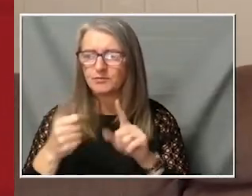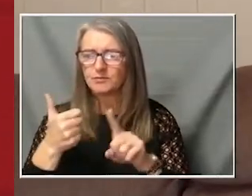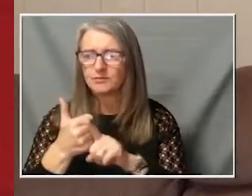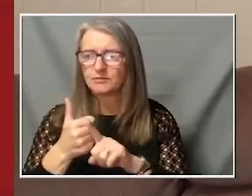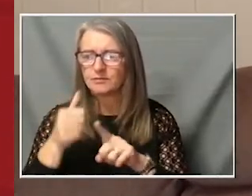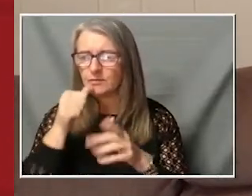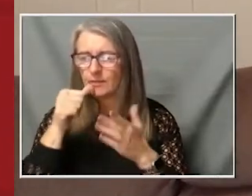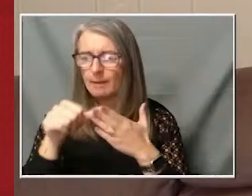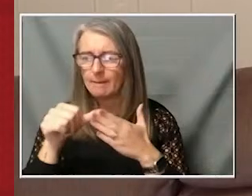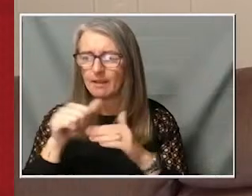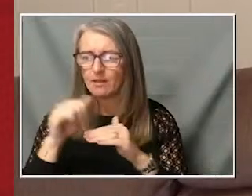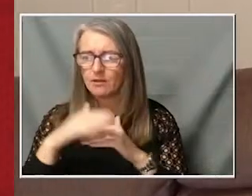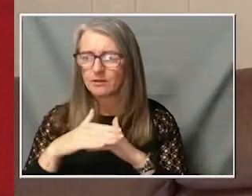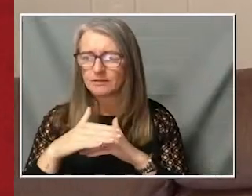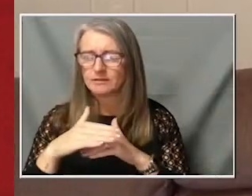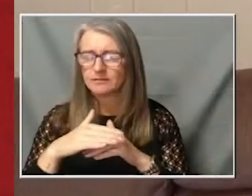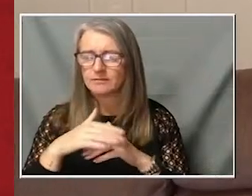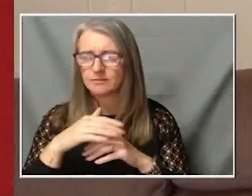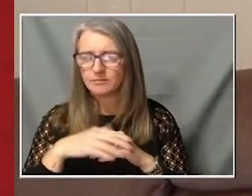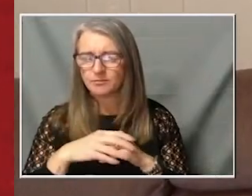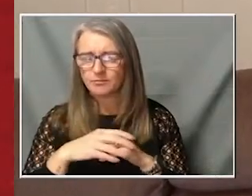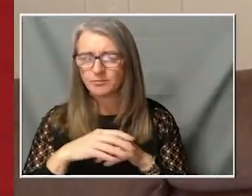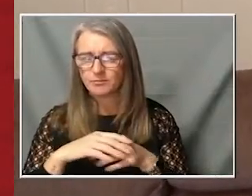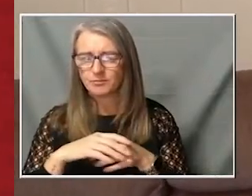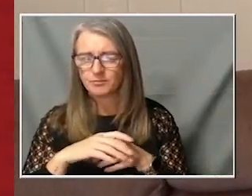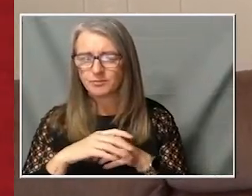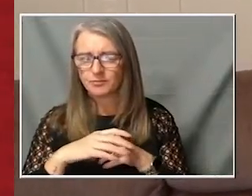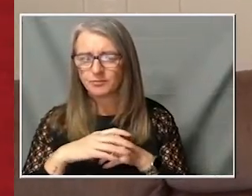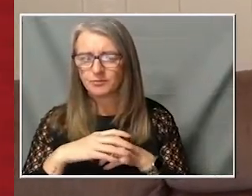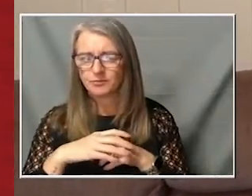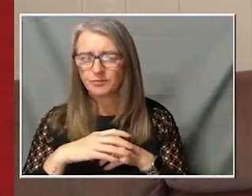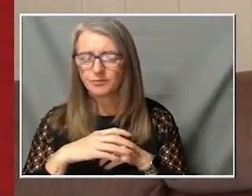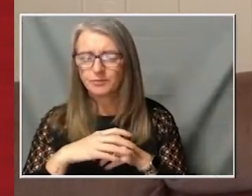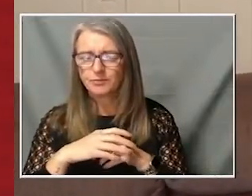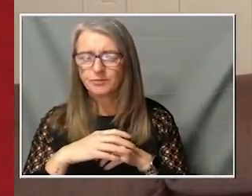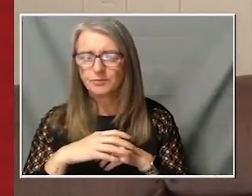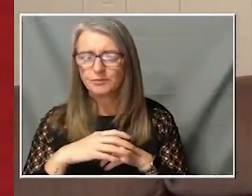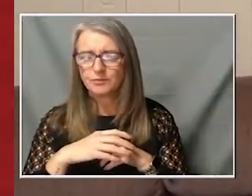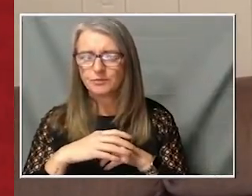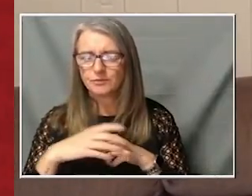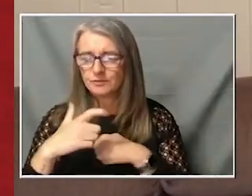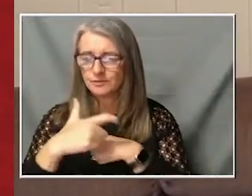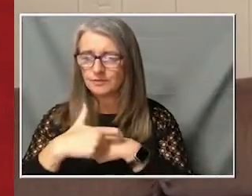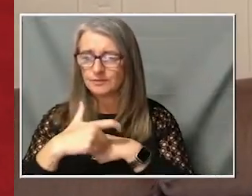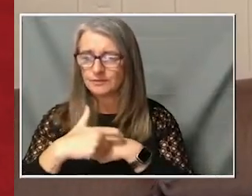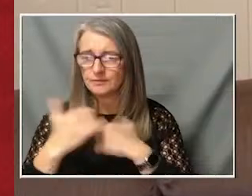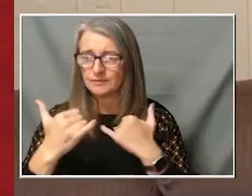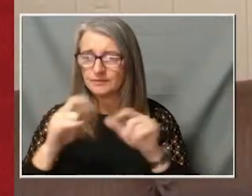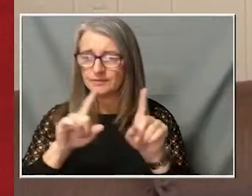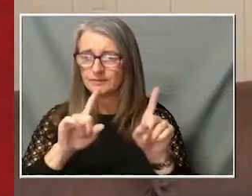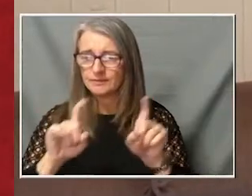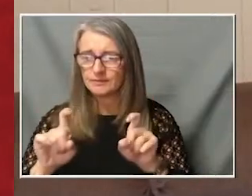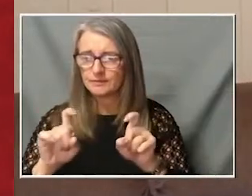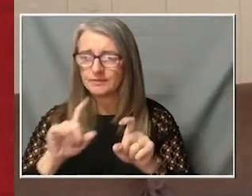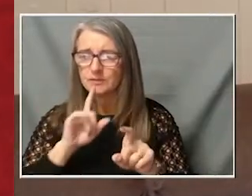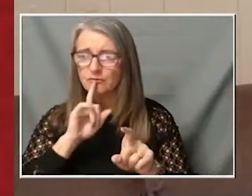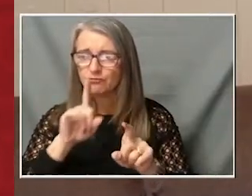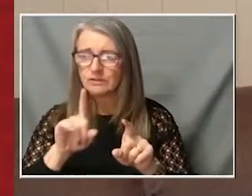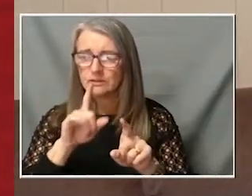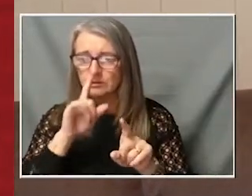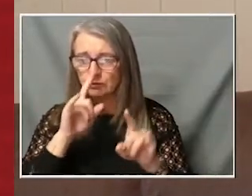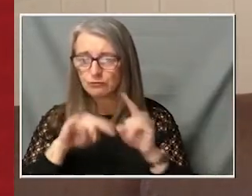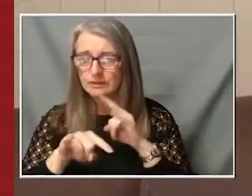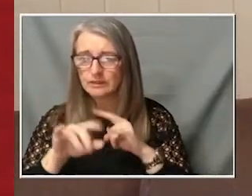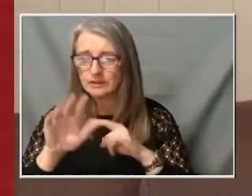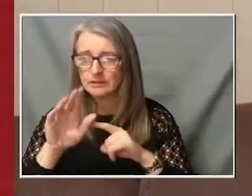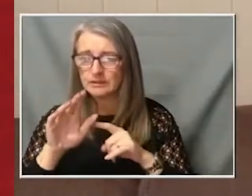with even a return address to put on there. So it's time now for the test, and this is the real tricky part. Don't blink or you'll miss